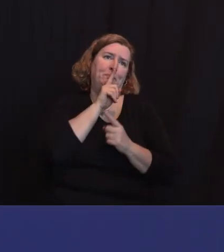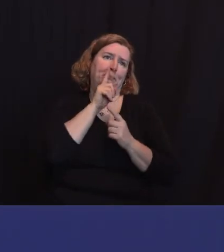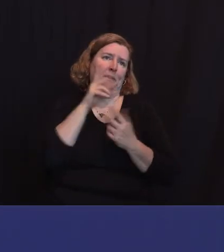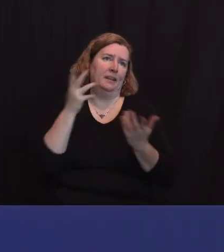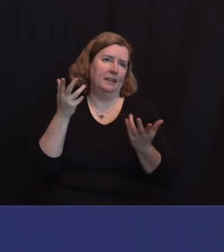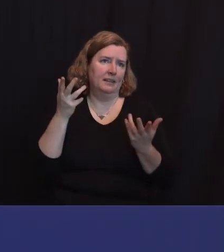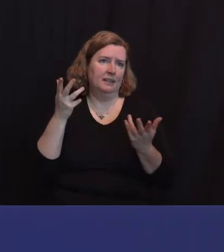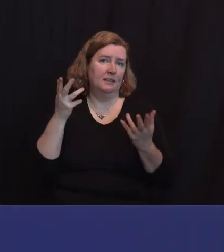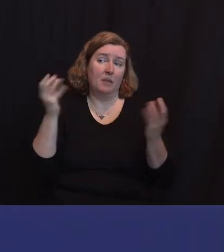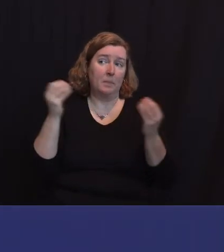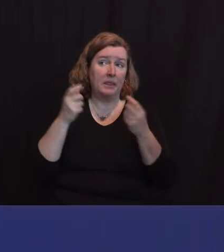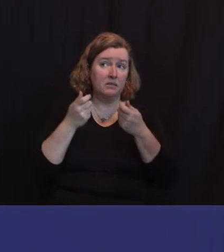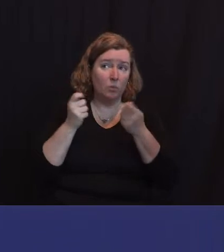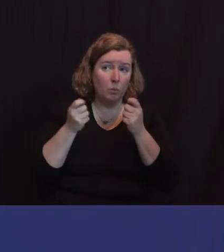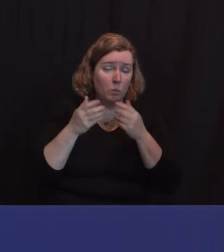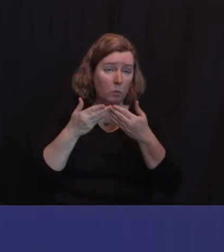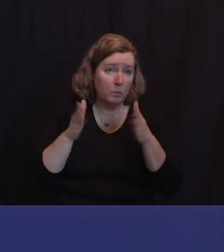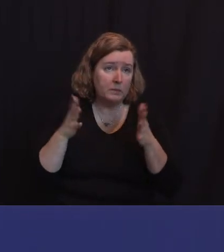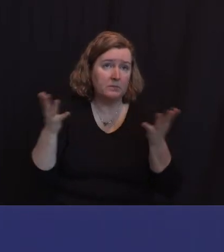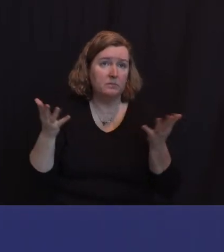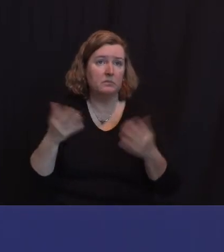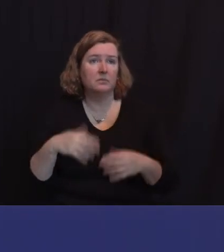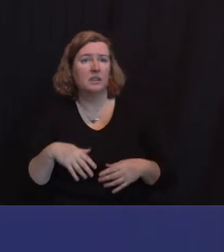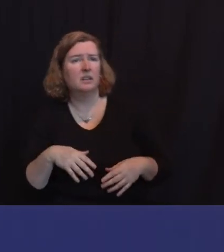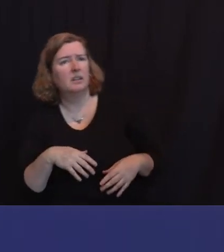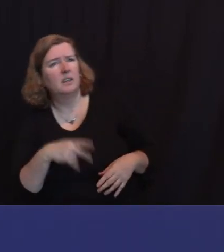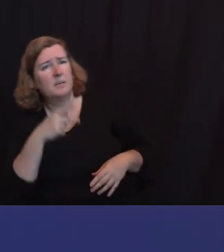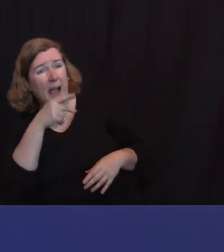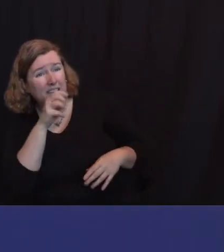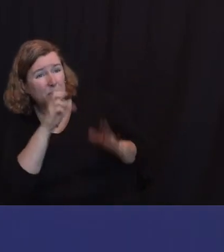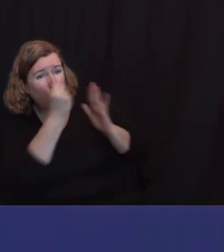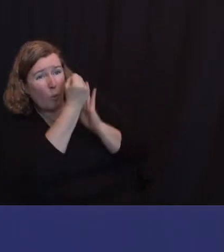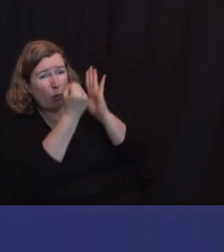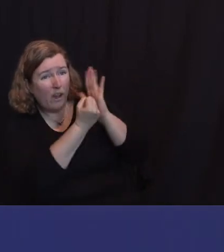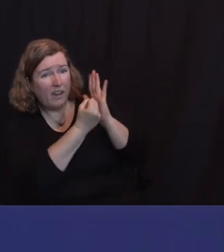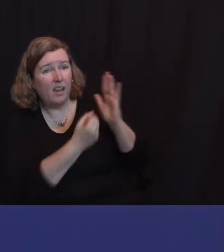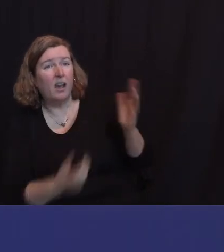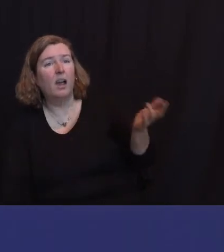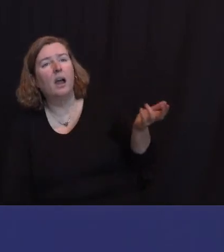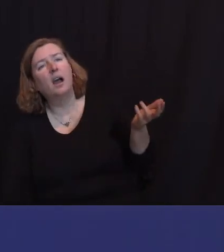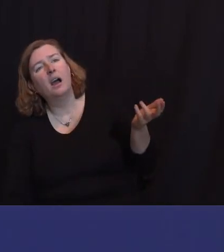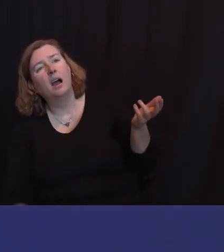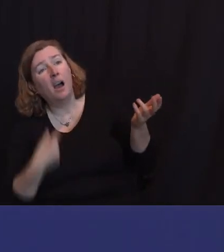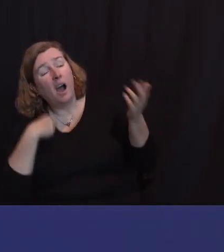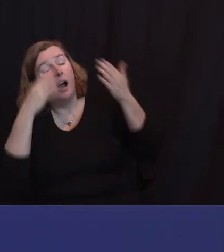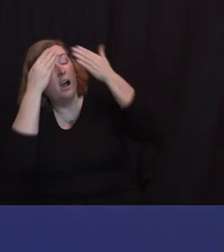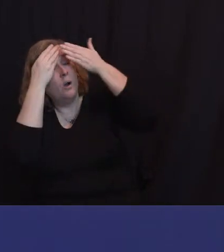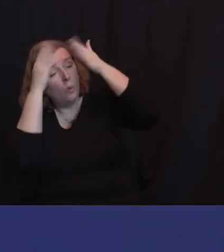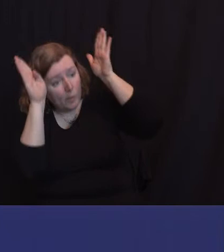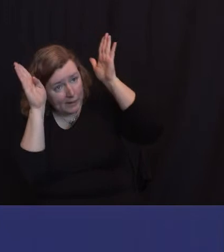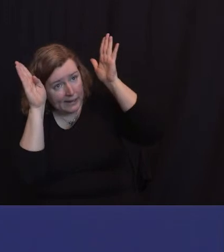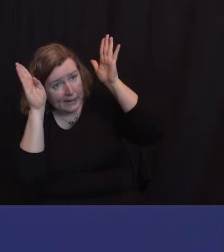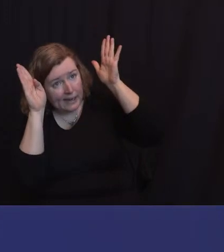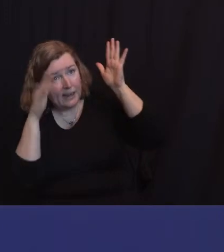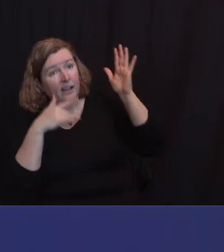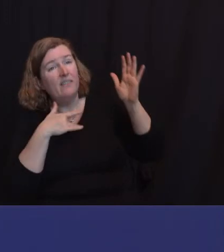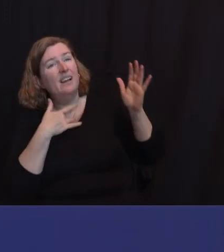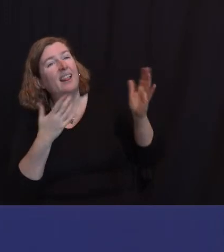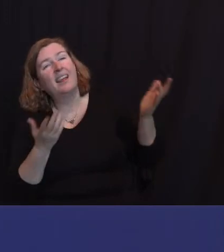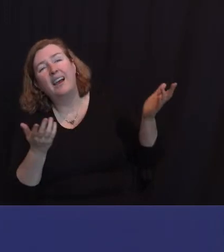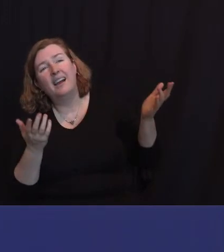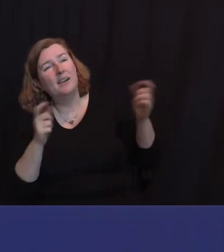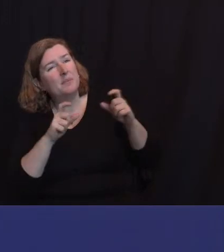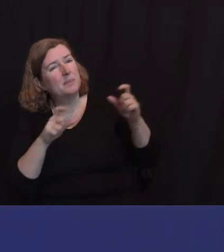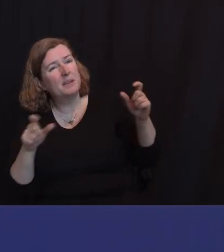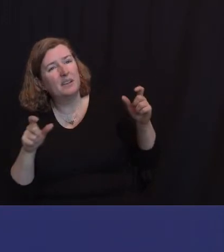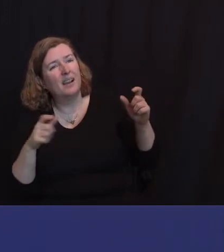On the passport, as I said, I've been open-minded to it, but I worry about the inequities that brings, frankly. And we've